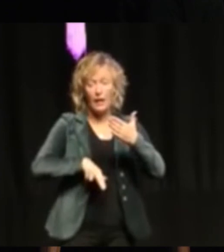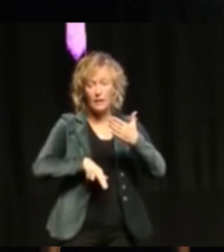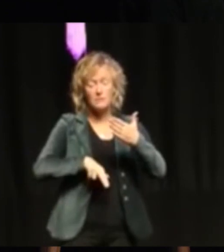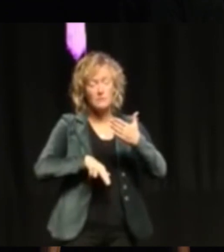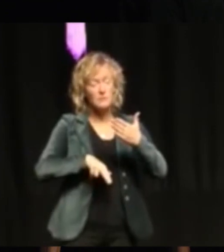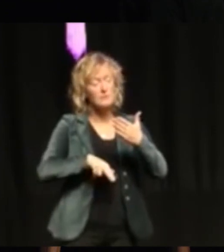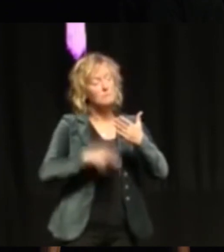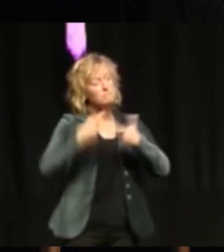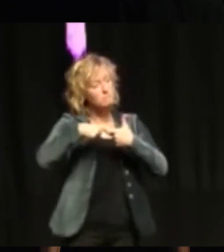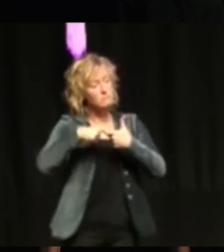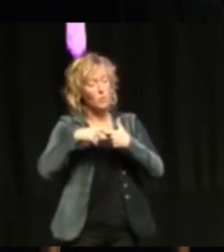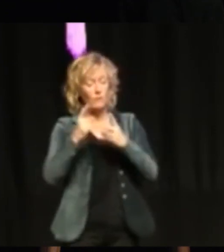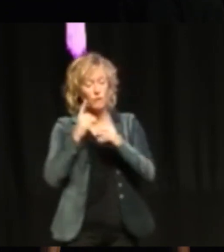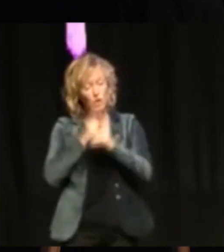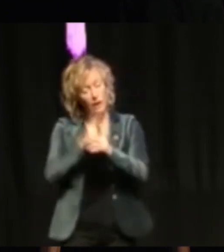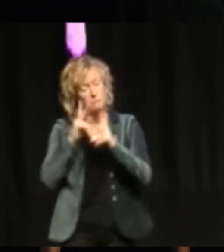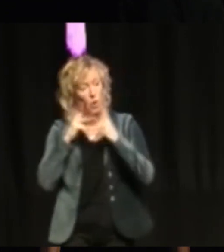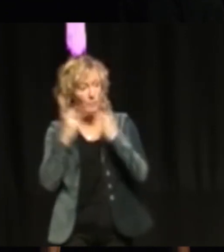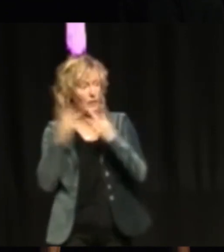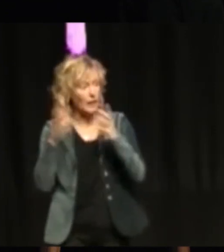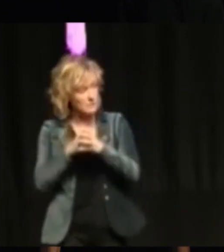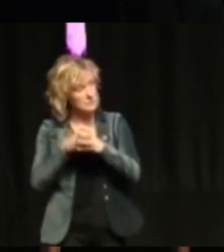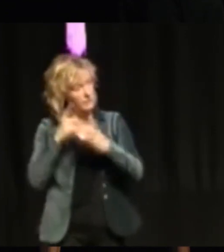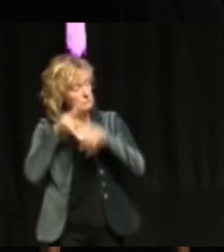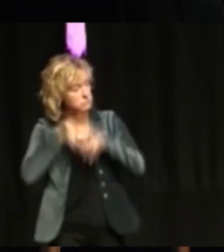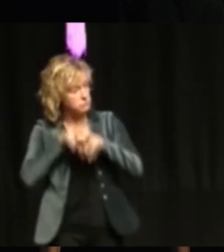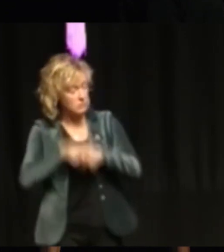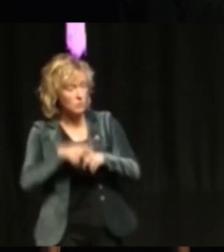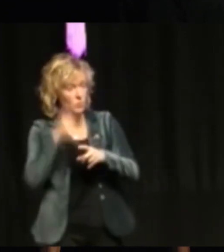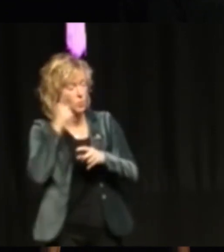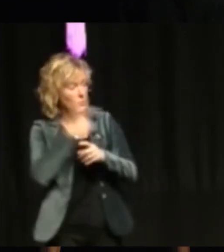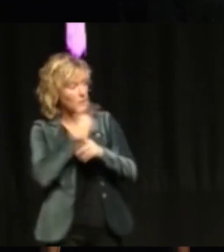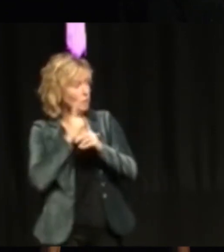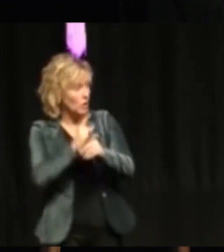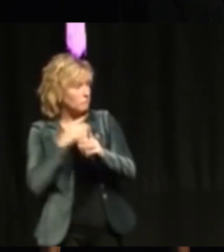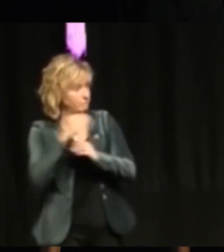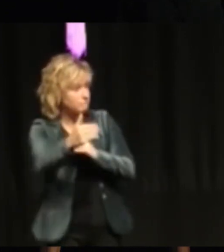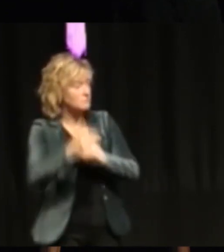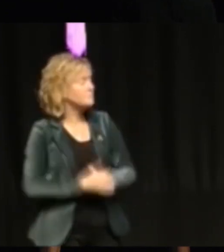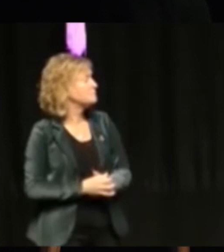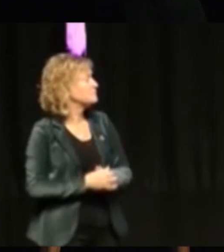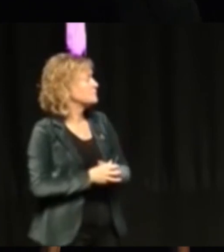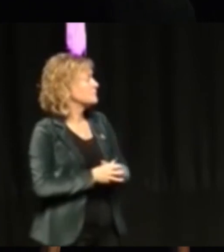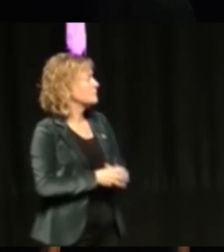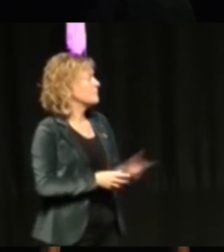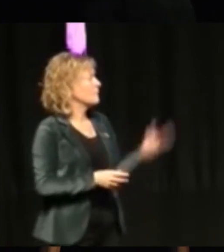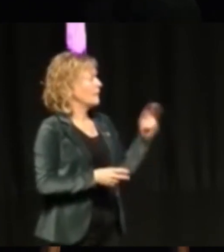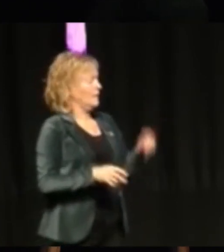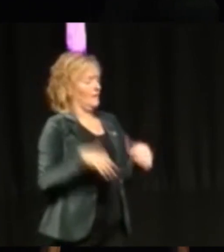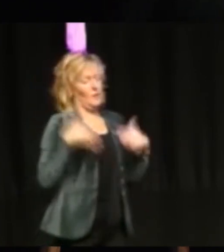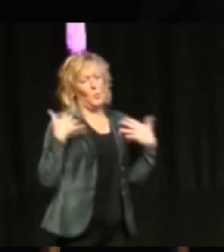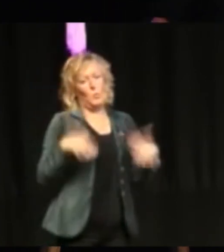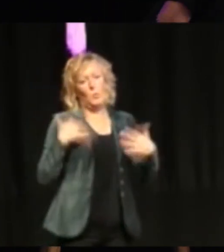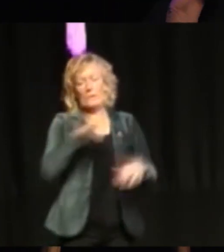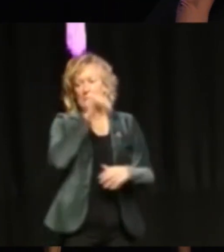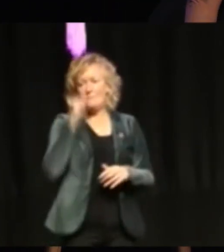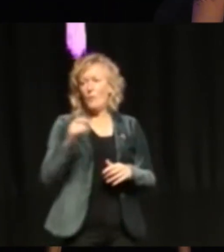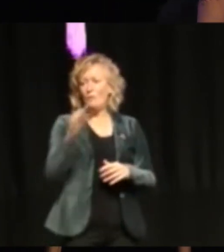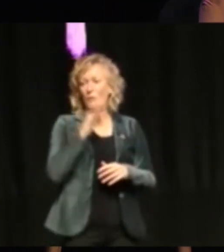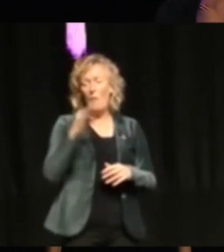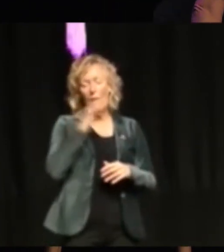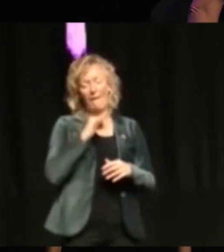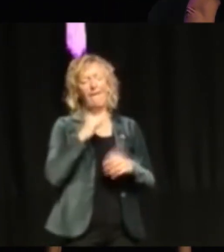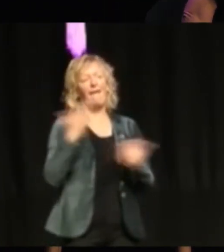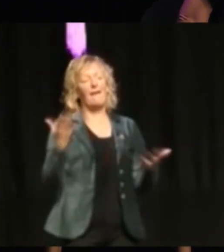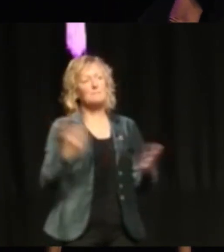the Committee on Economic, Social and Cultural Rights in the near future? That's a very complicated question. It's not that